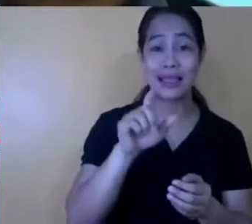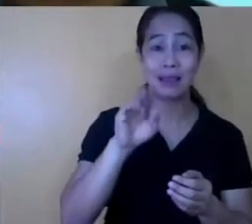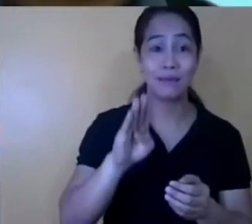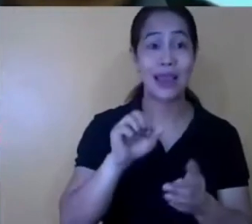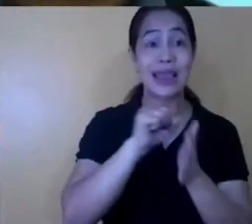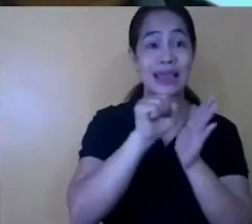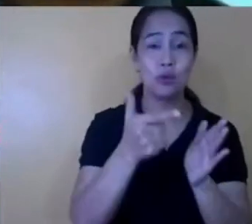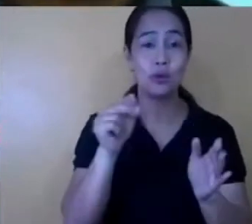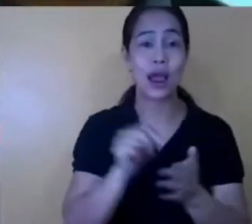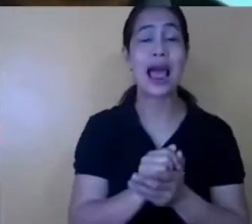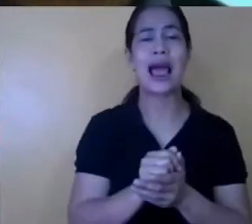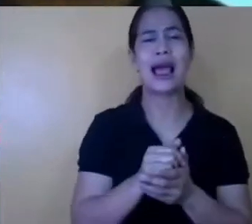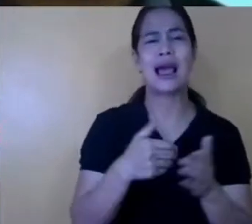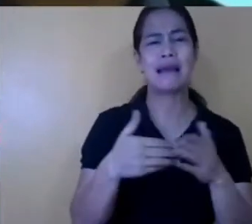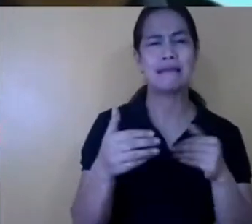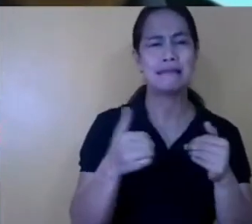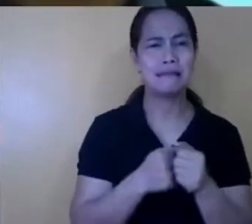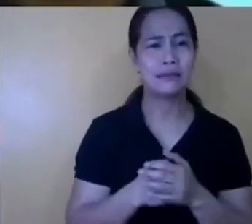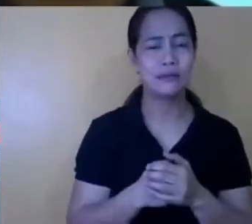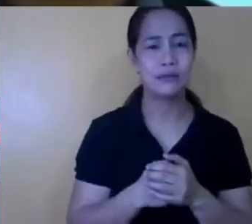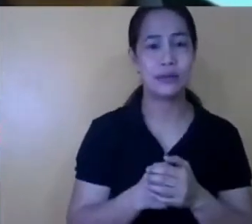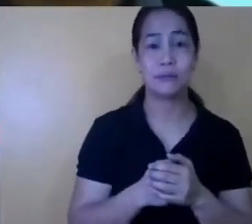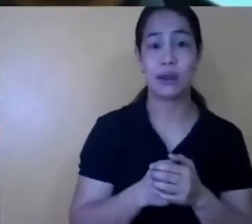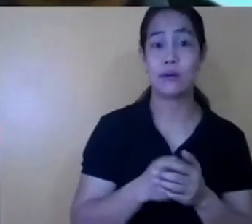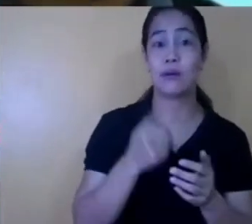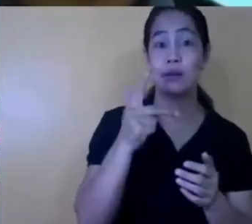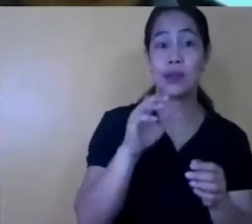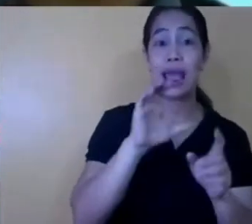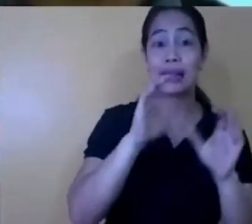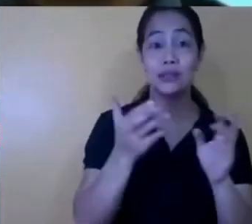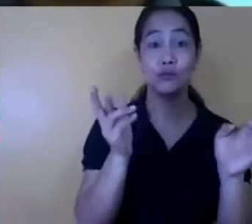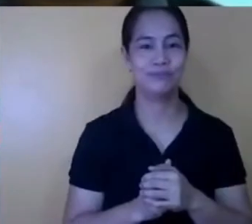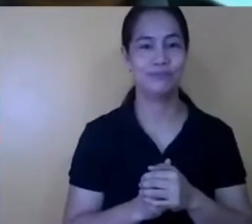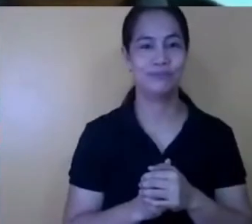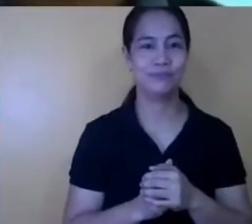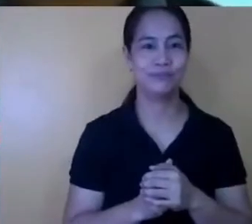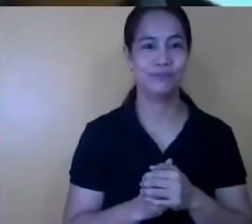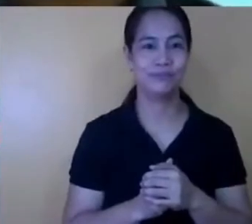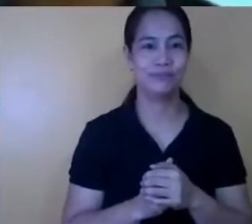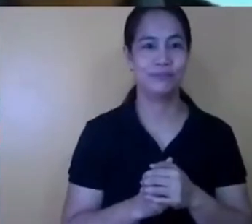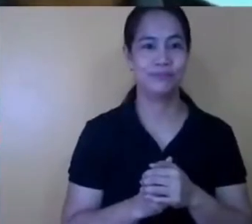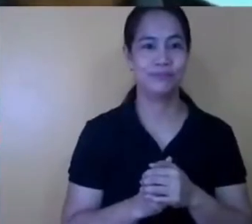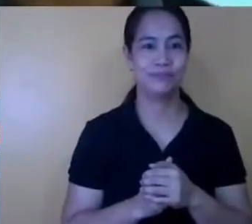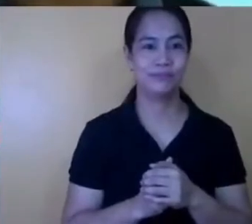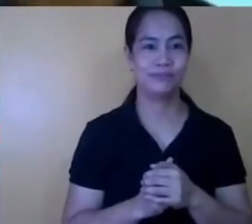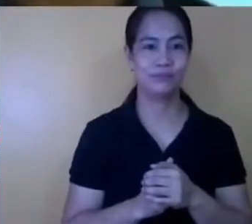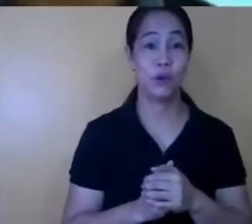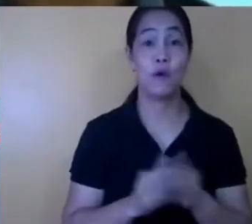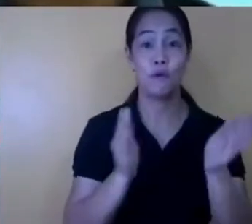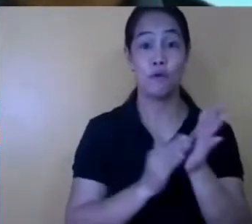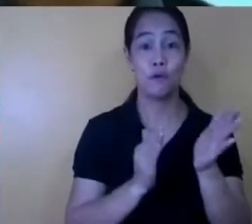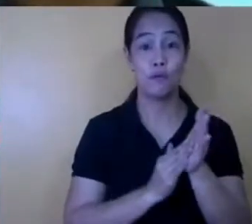as far as alternative classroom observation modalities are concerned. For school year 2021